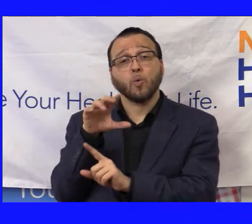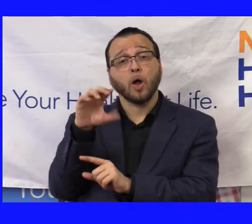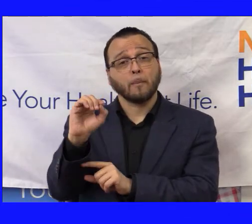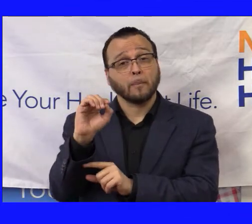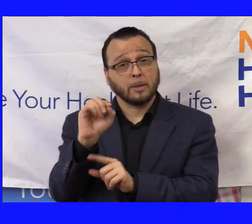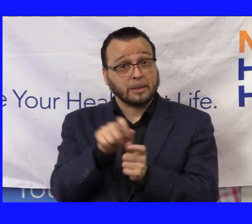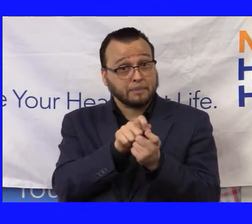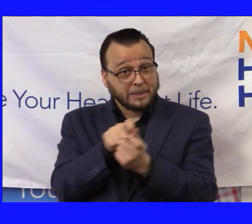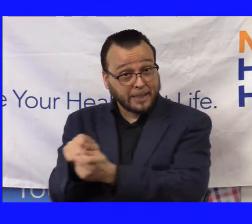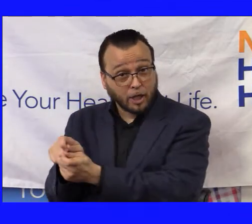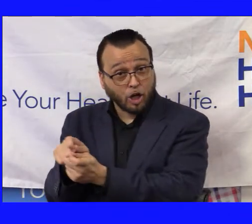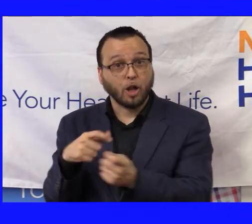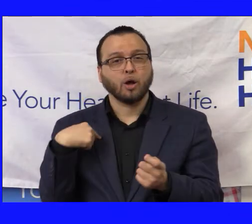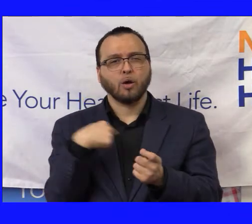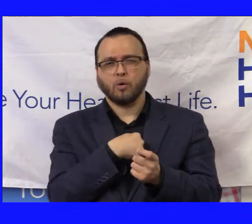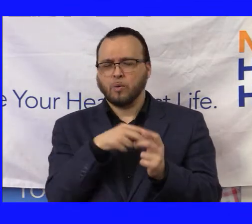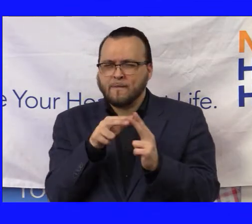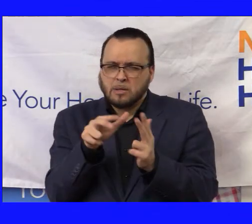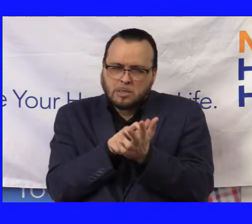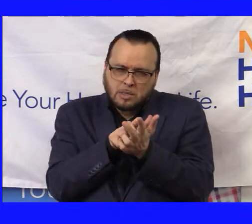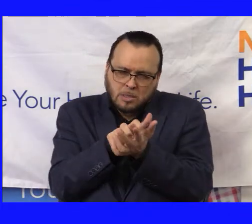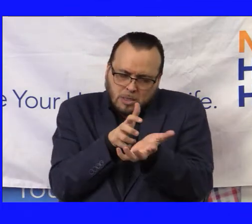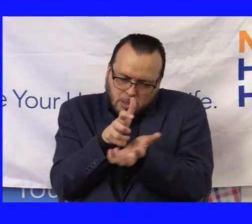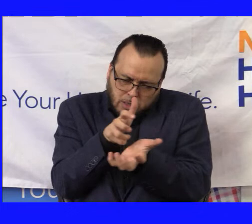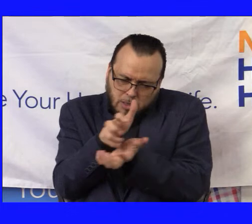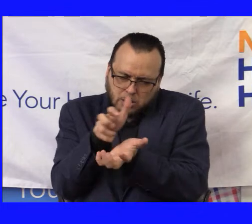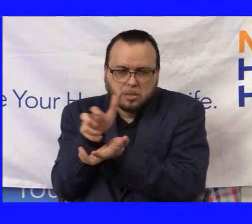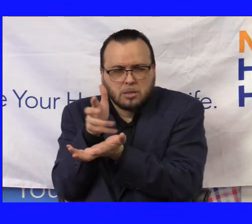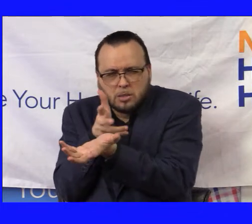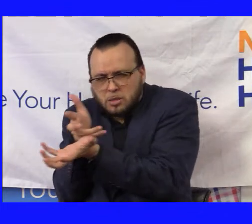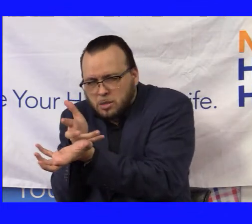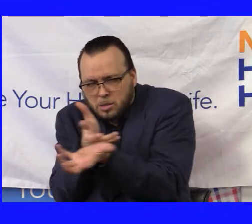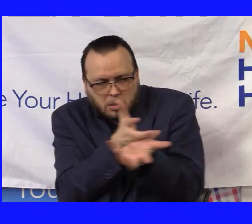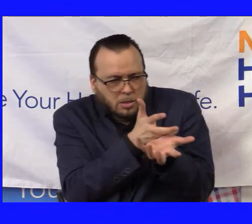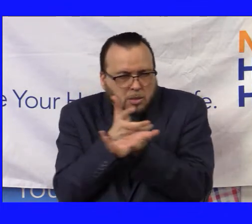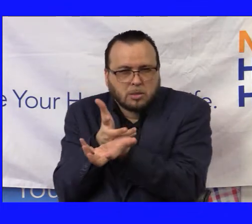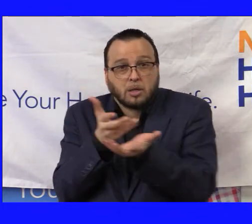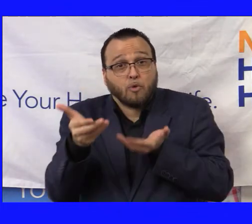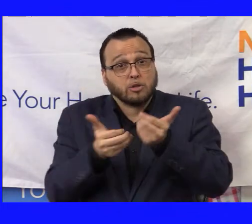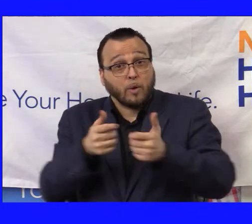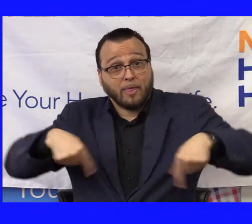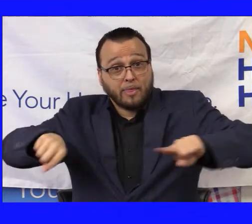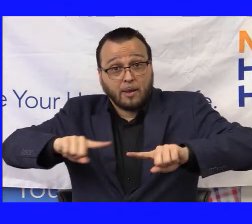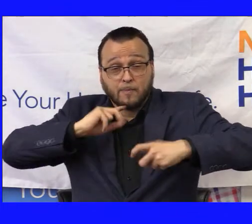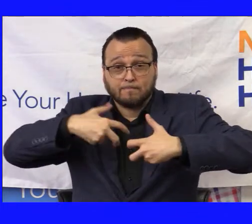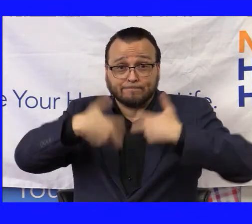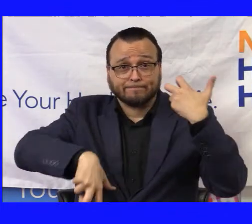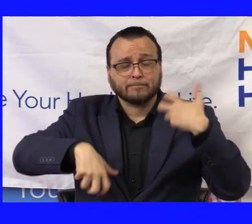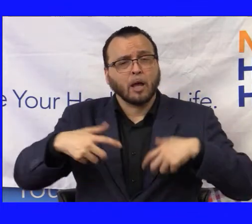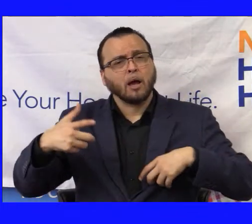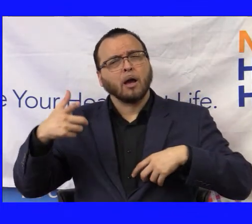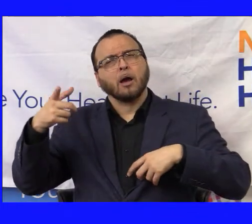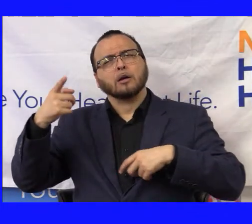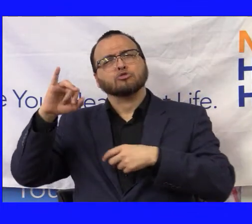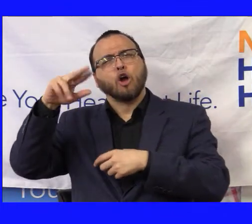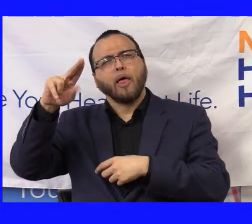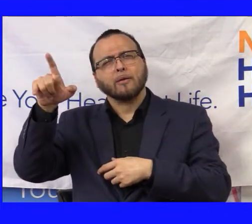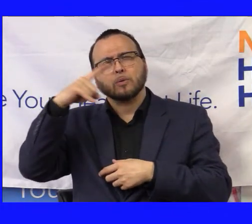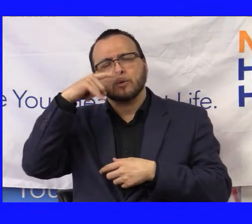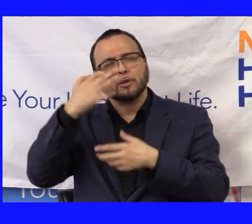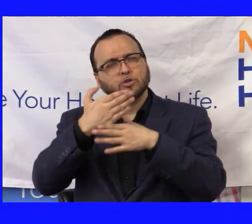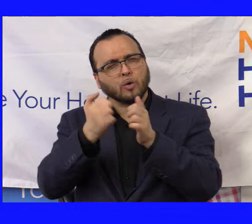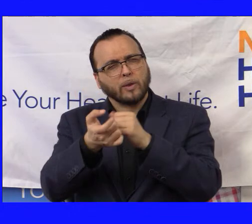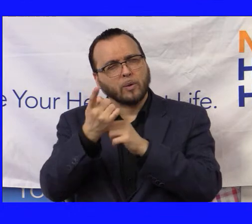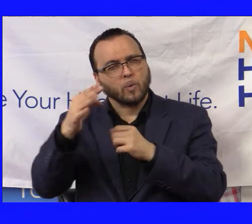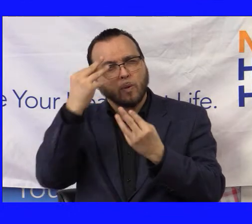actually did have a very rigorous process and we work with them very closely. So Jonathan, can you share your thoughts on one, the RFP process